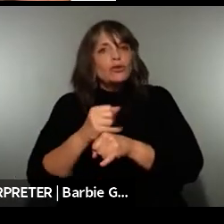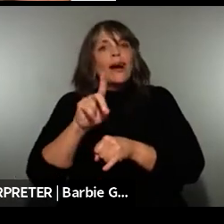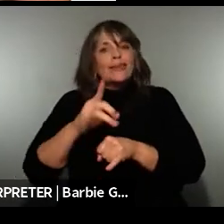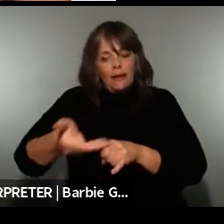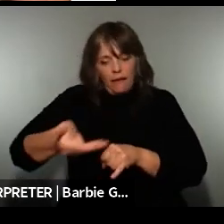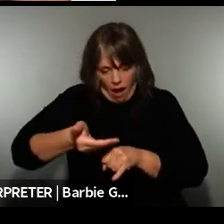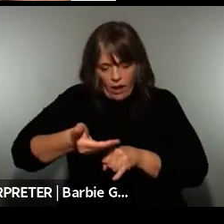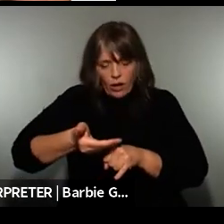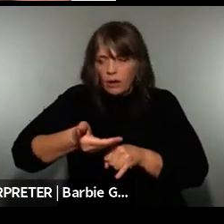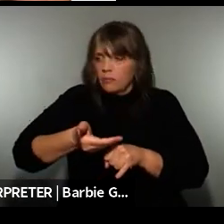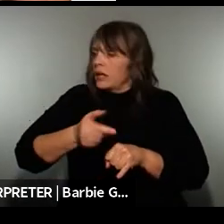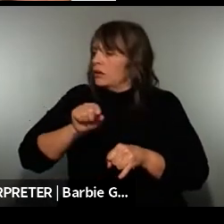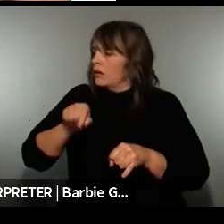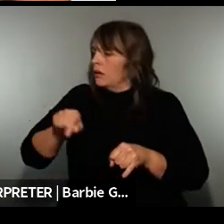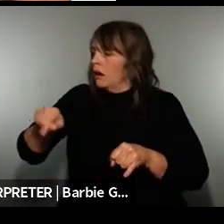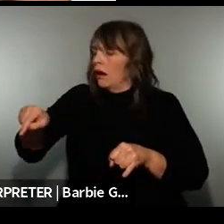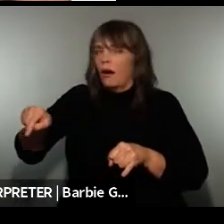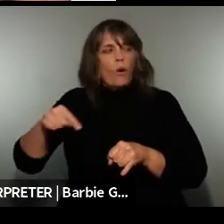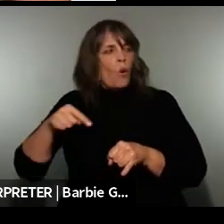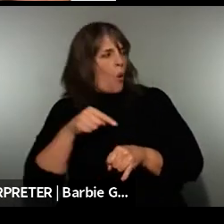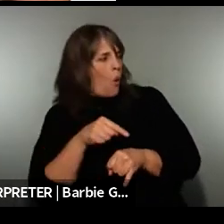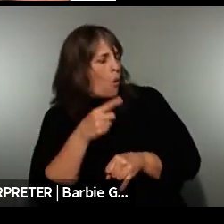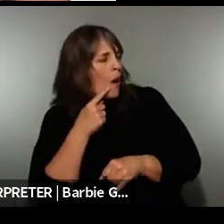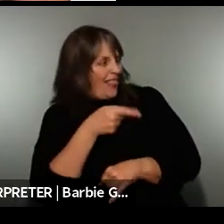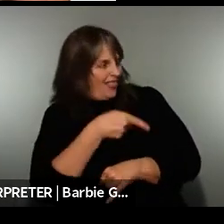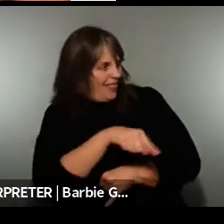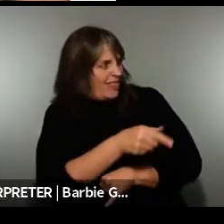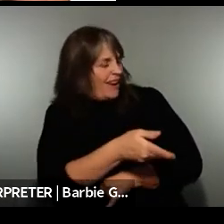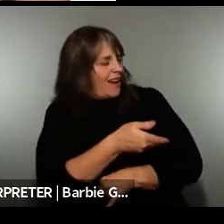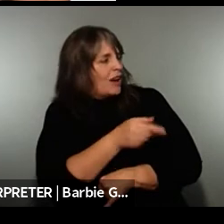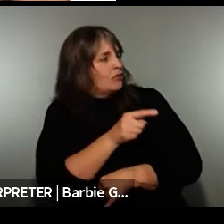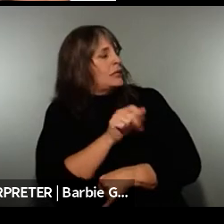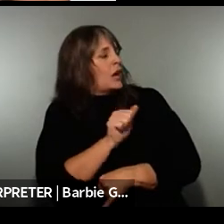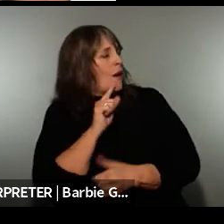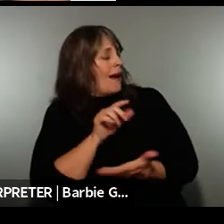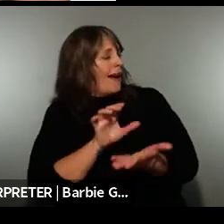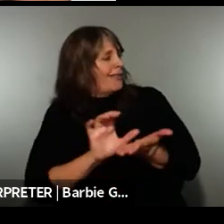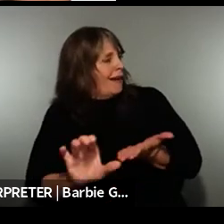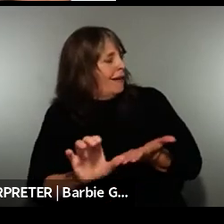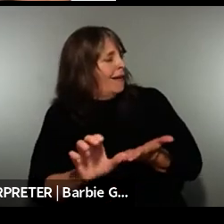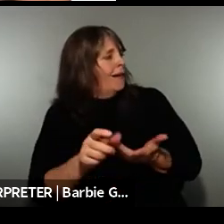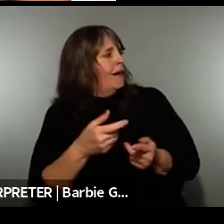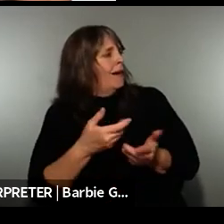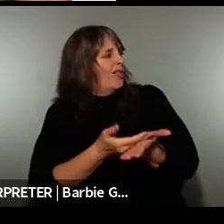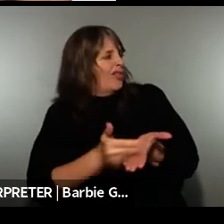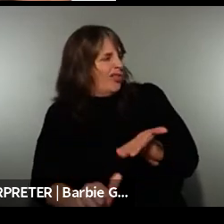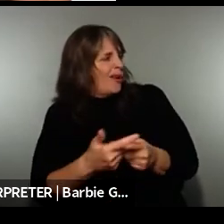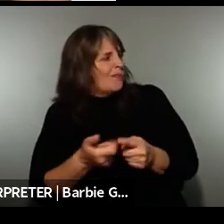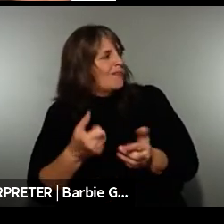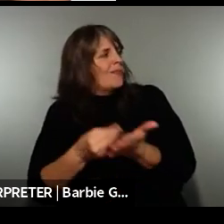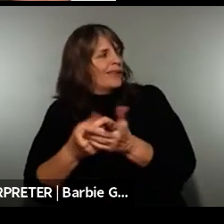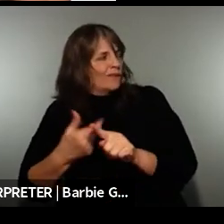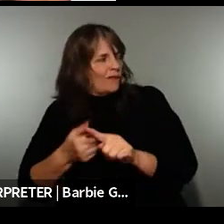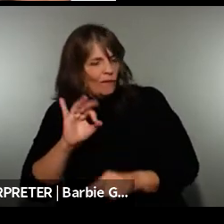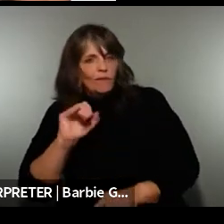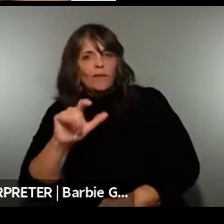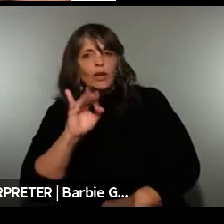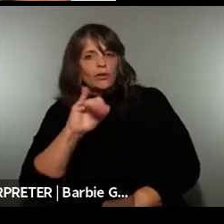from fossil fuels, or maybe they should consider eliminating their sponsorships from the Doris Duke Foundation.